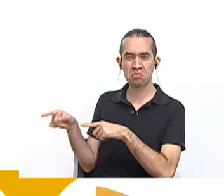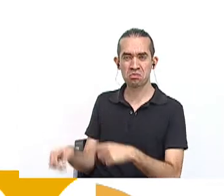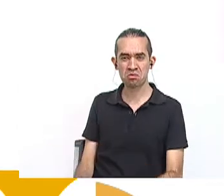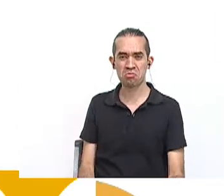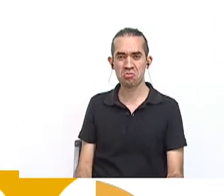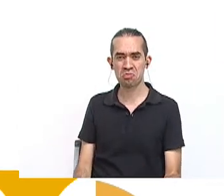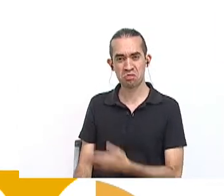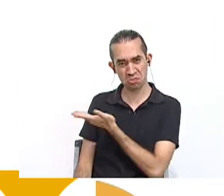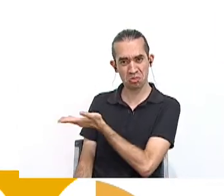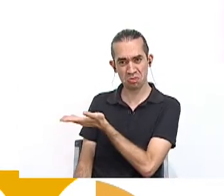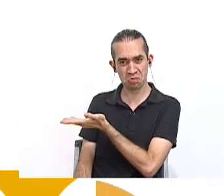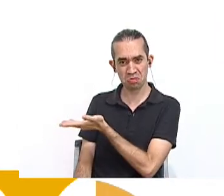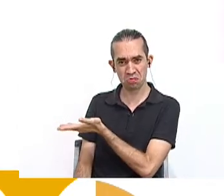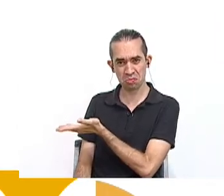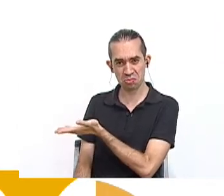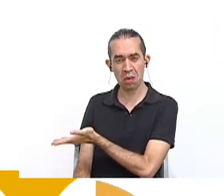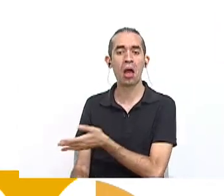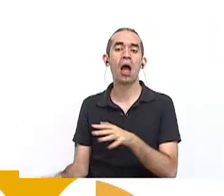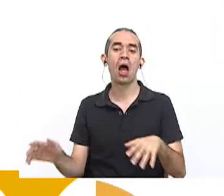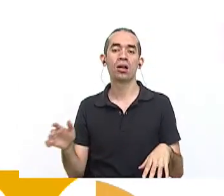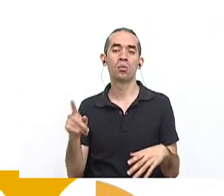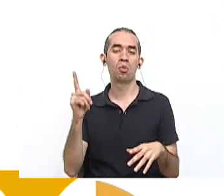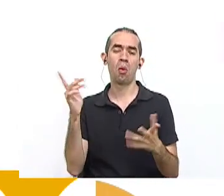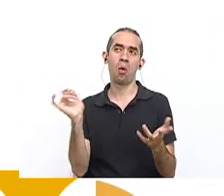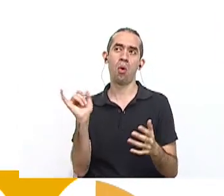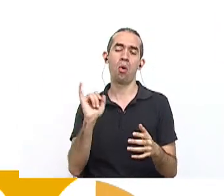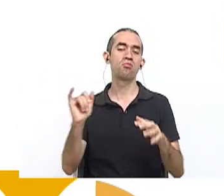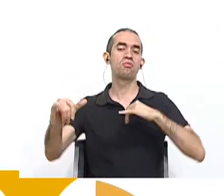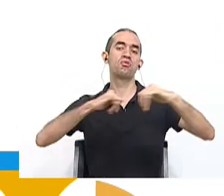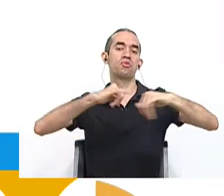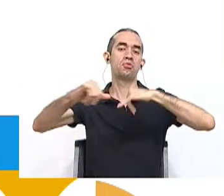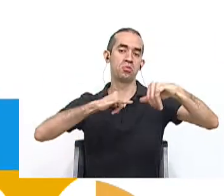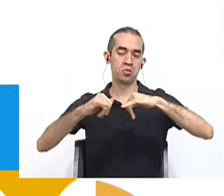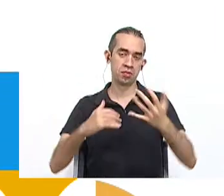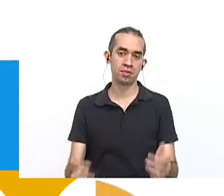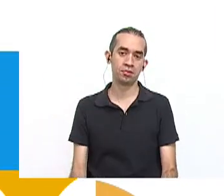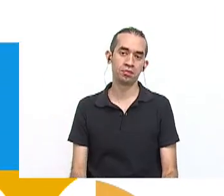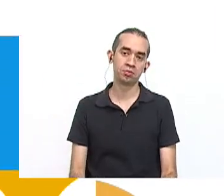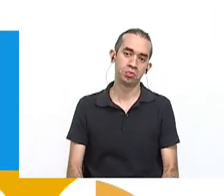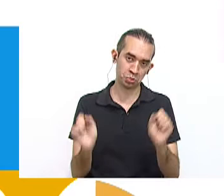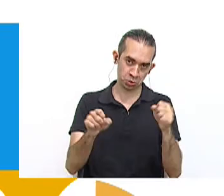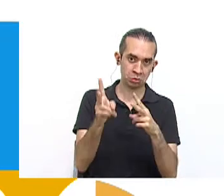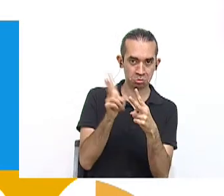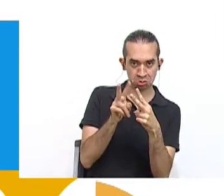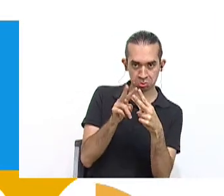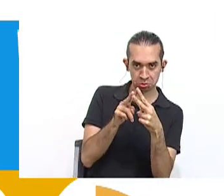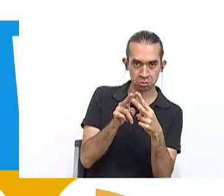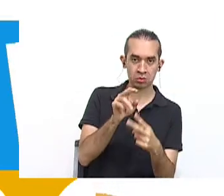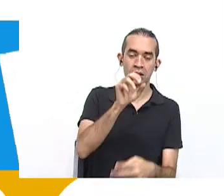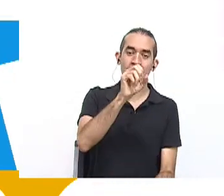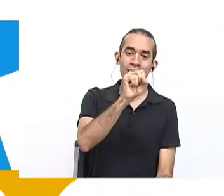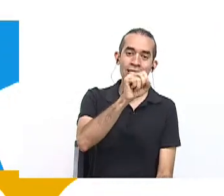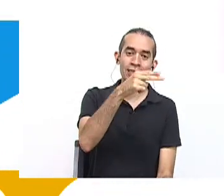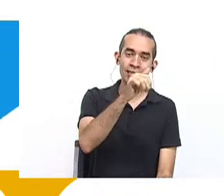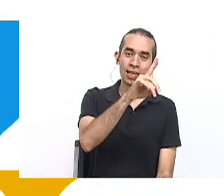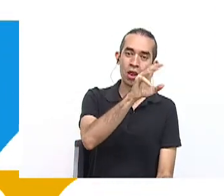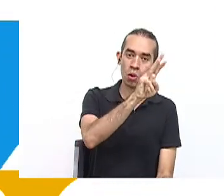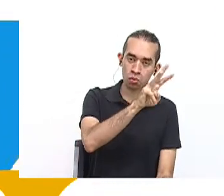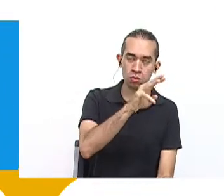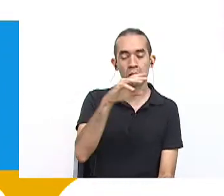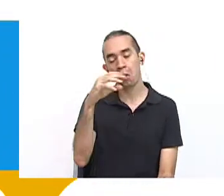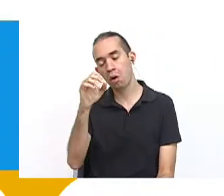a synonym for digital footprint. So you can say, this is my digital footprint or this is my digital shadow,